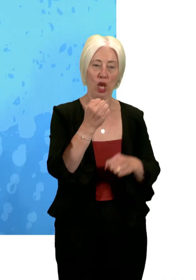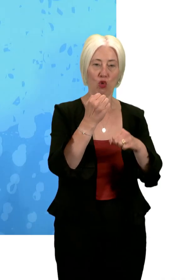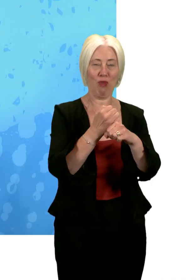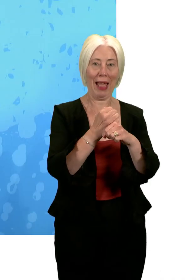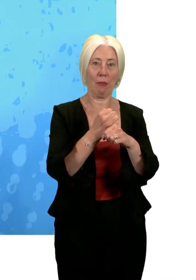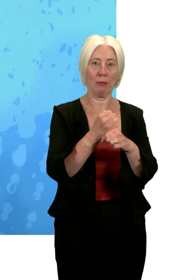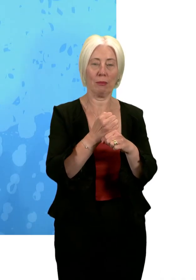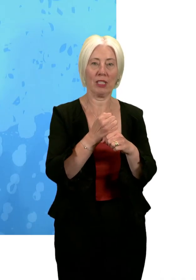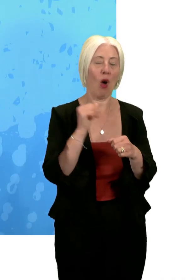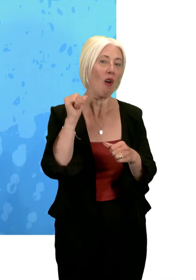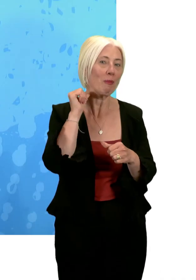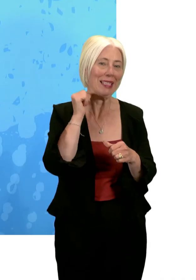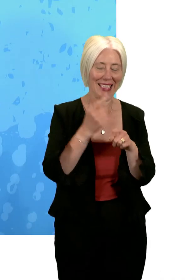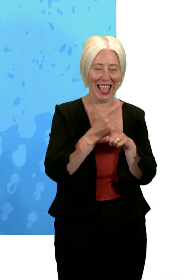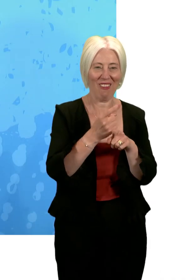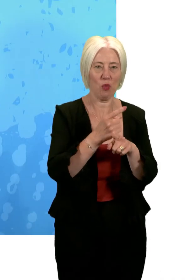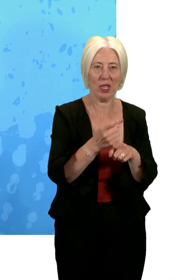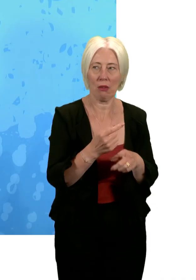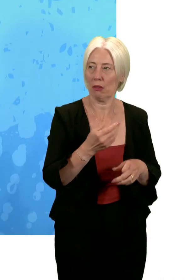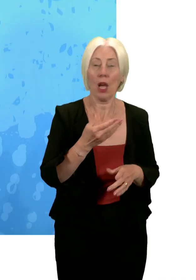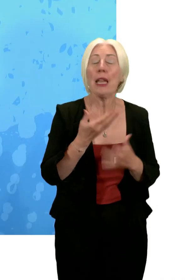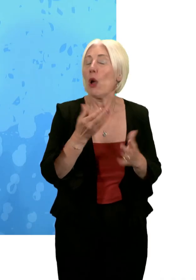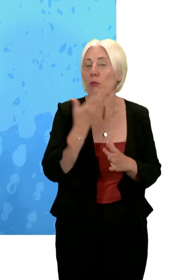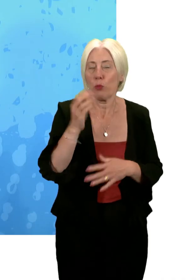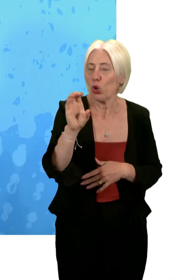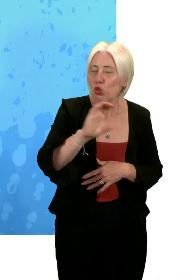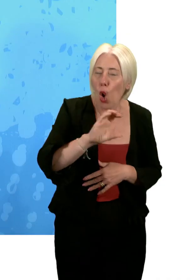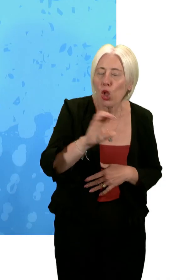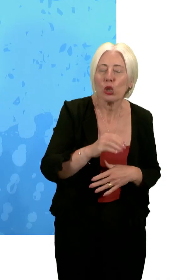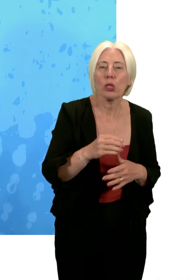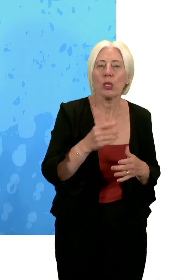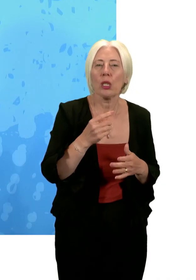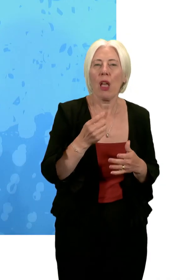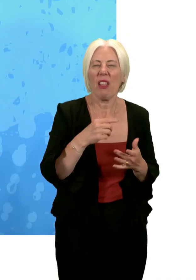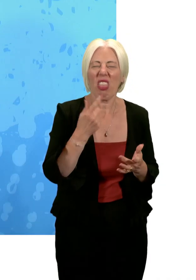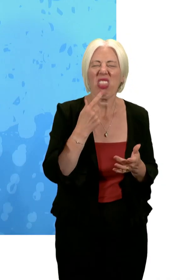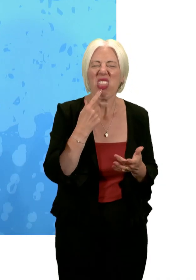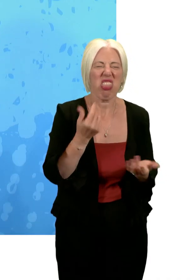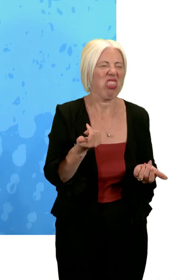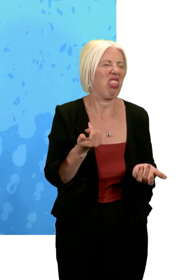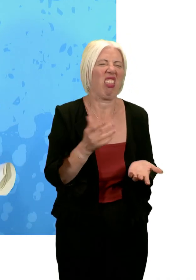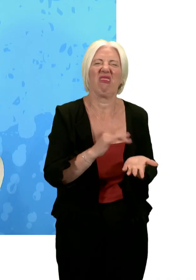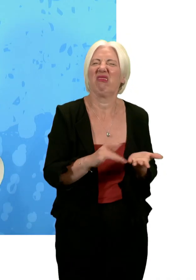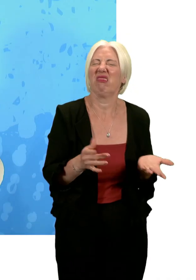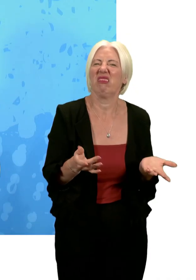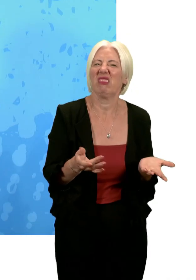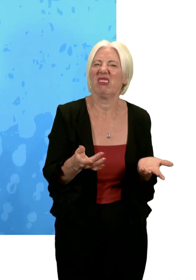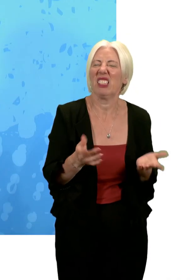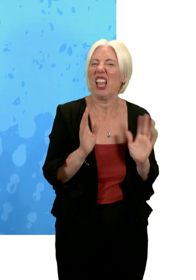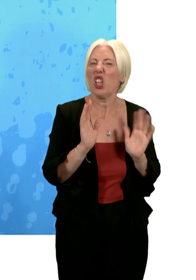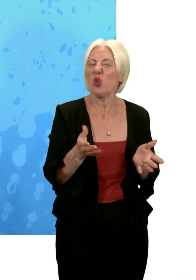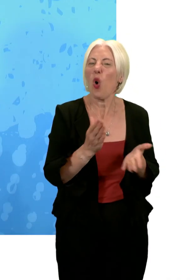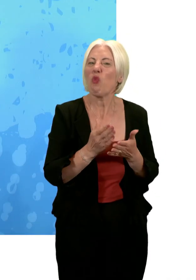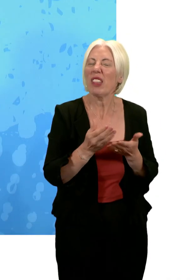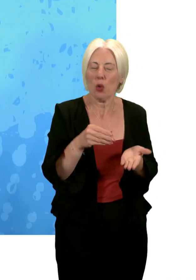or meat a week and things like that. There's no salt in school kitchens, so then food becomes bland. So it's got to be, we're selling soggy Kit Kats to our kids